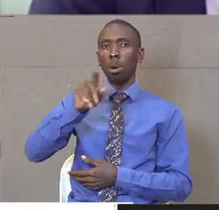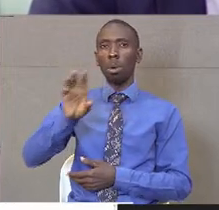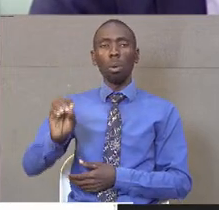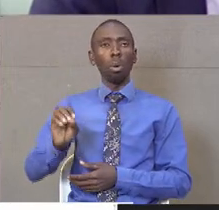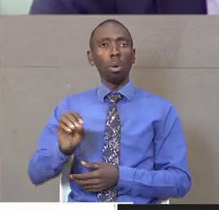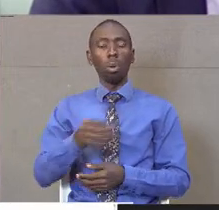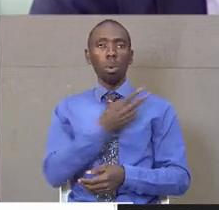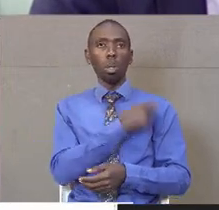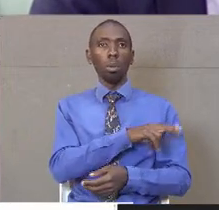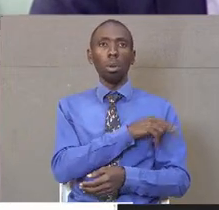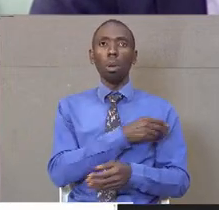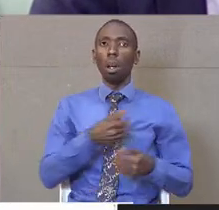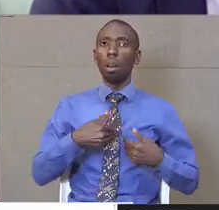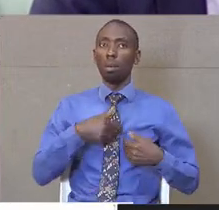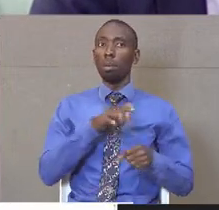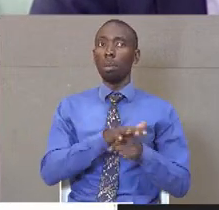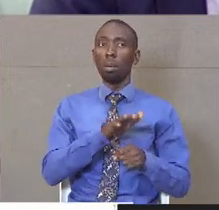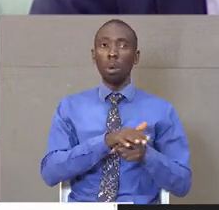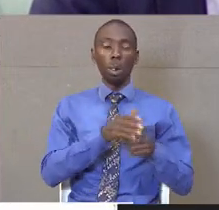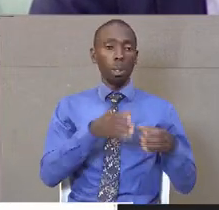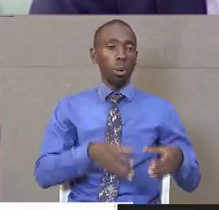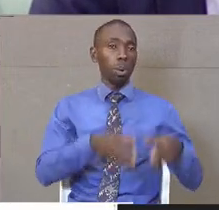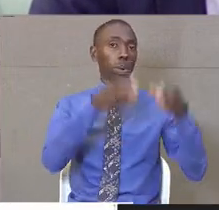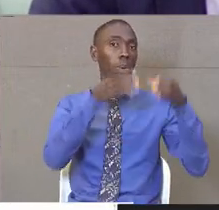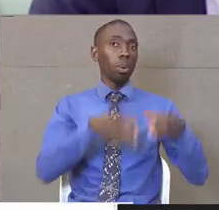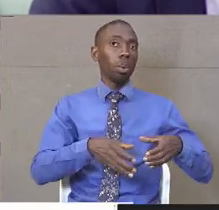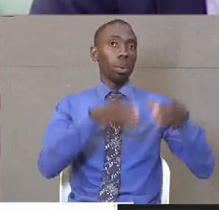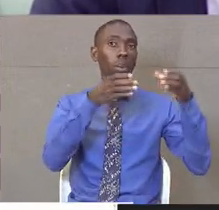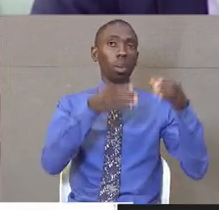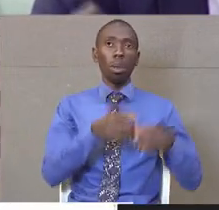cylinders and are empty. So, and yet